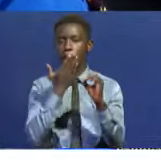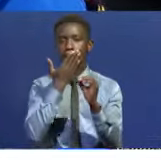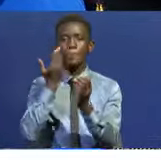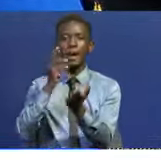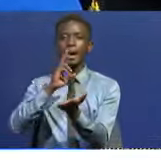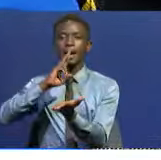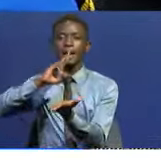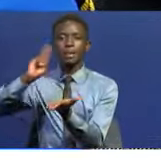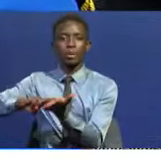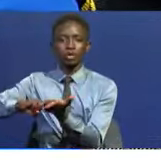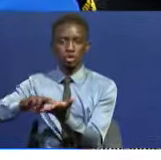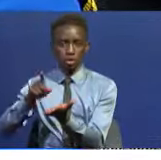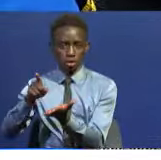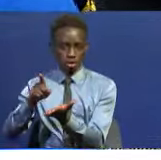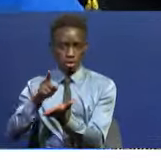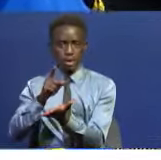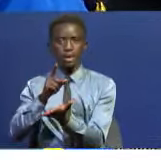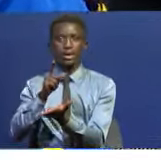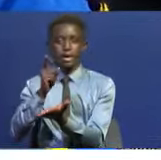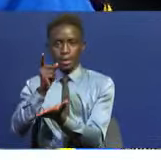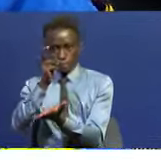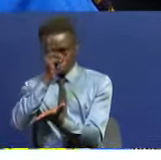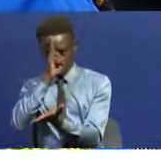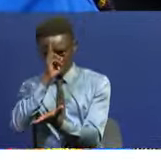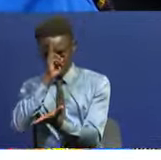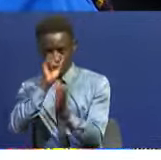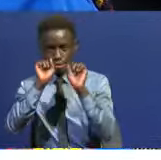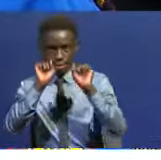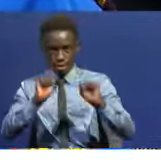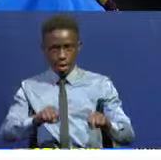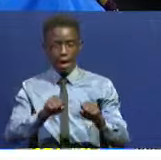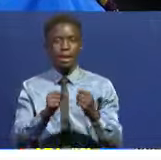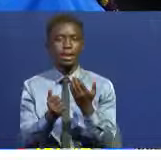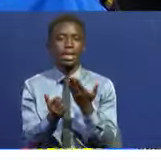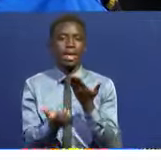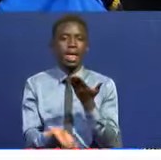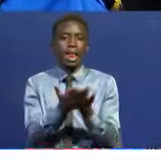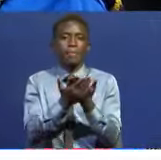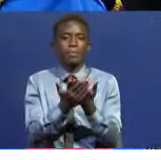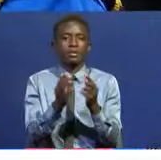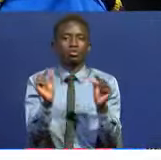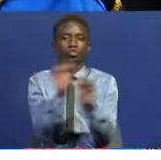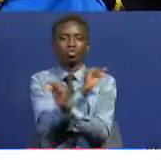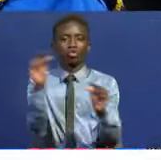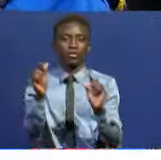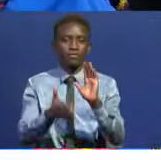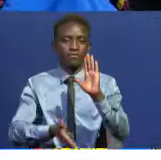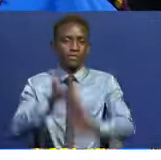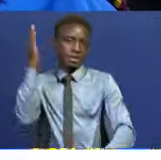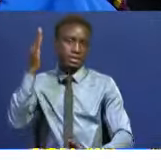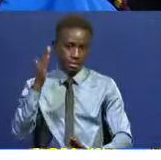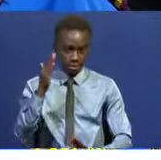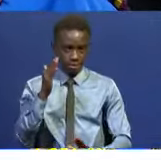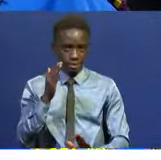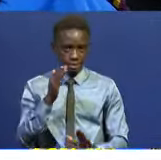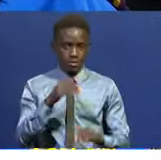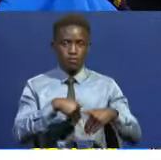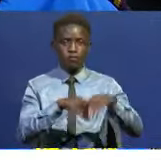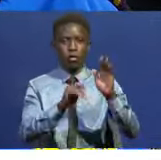again the police can be able to carry out their duties as required by the law.